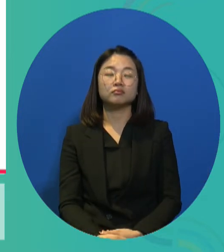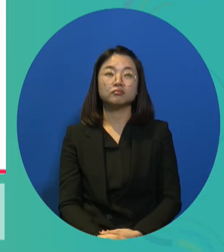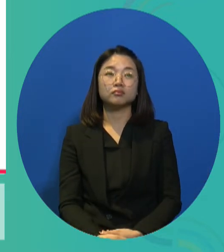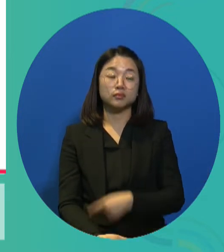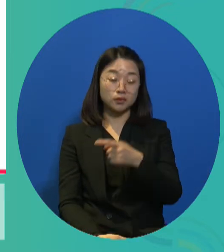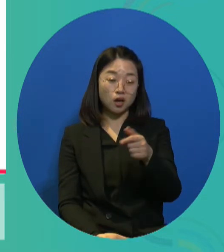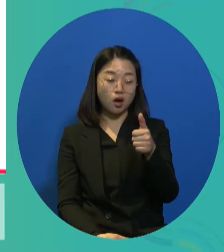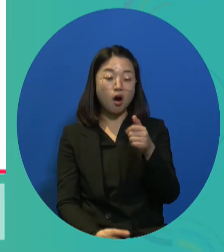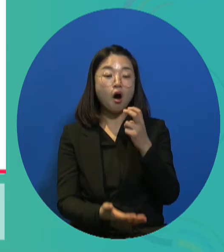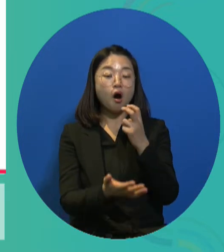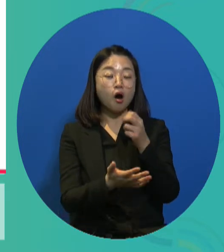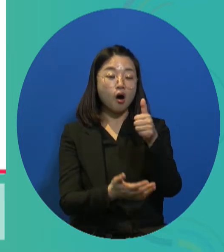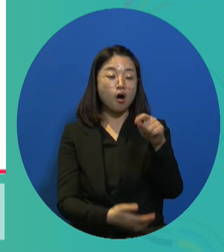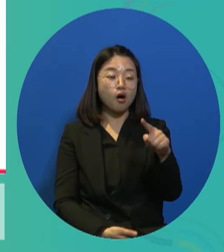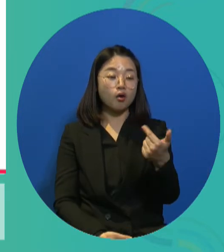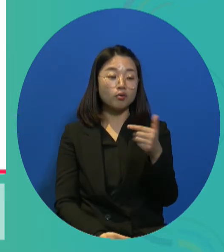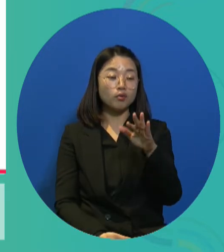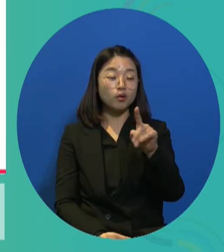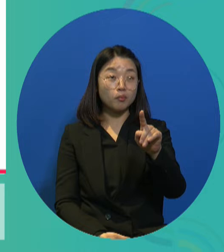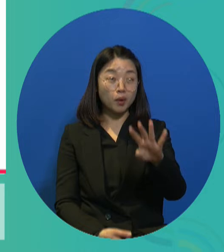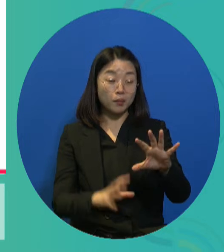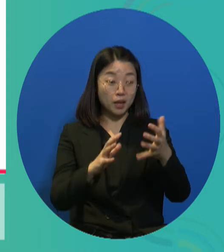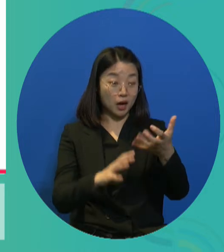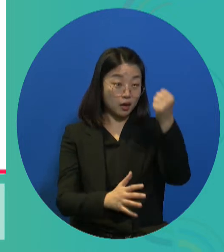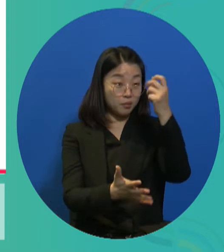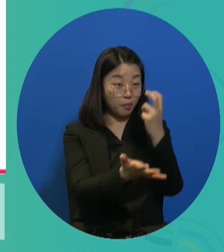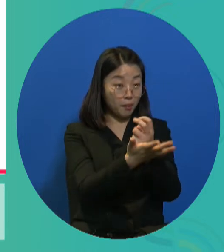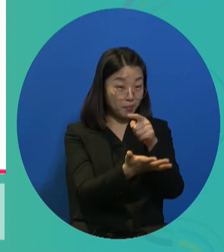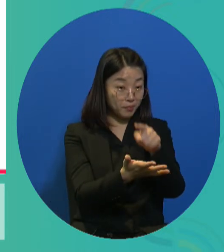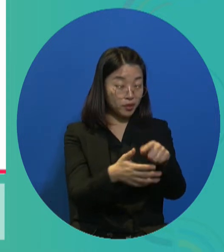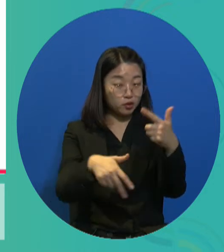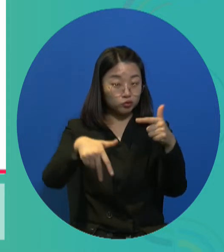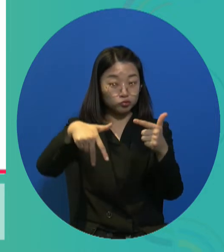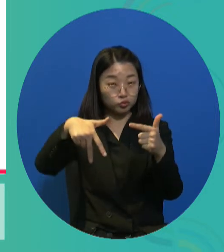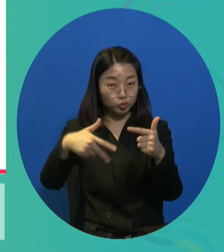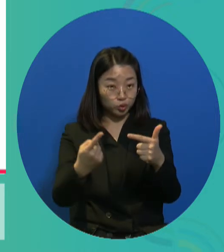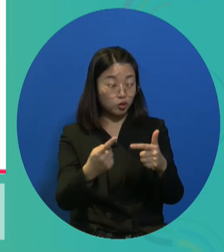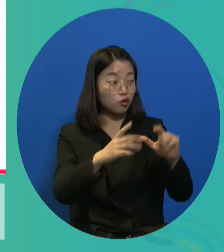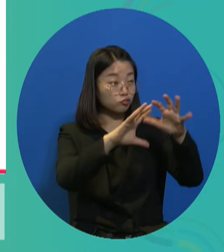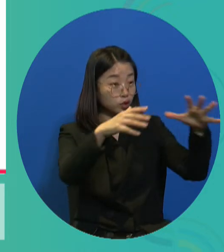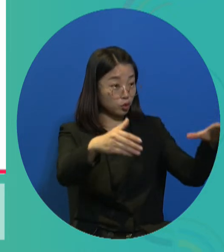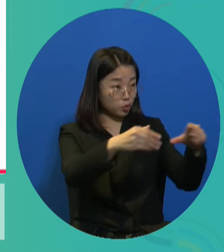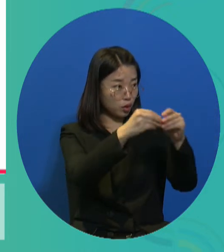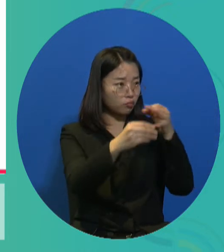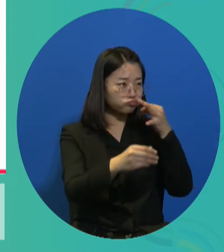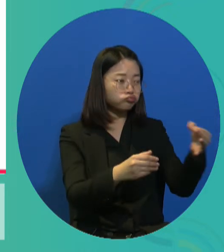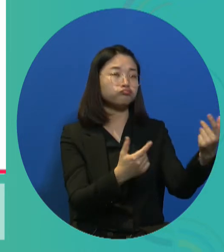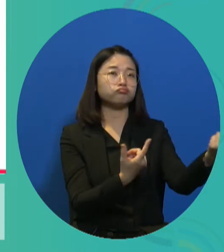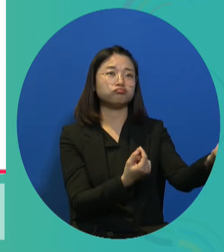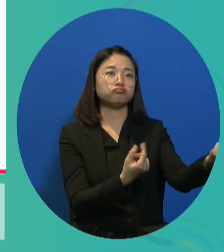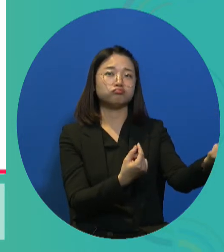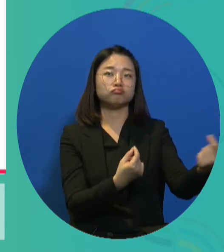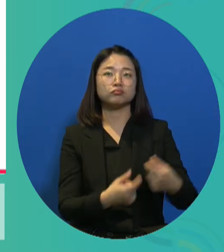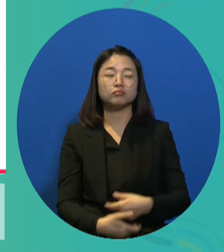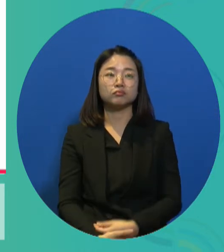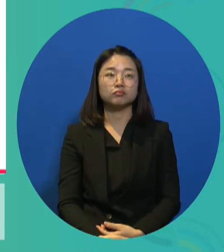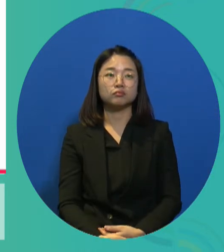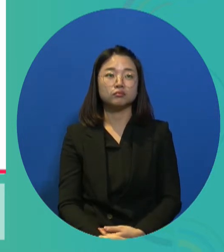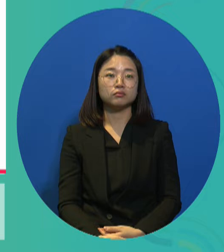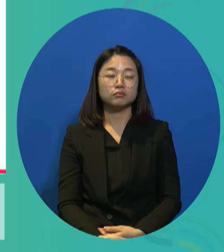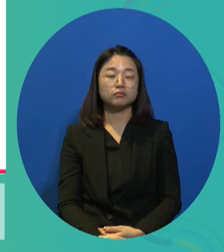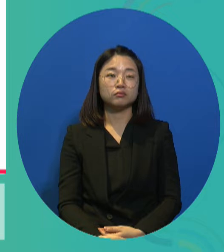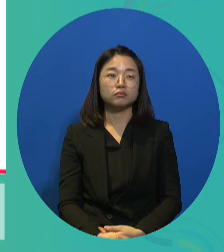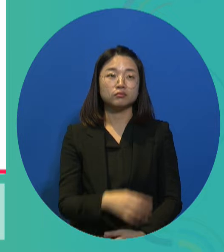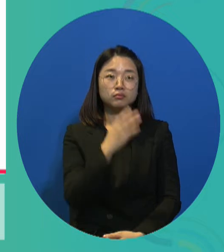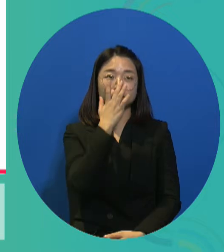effect. And the optional protocol will be considered as having the